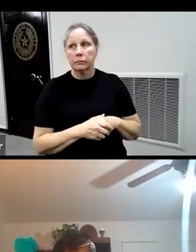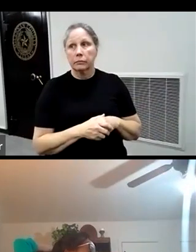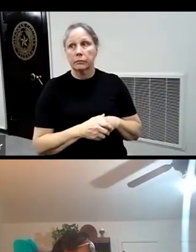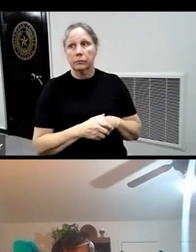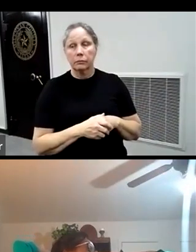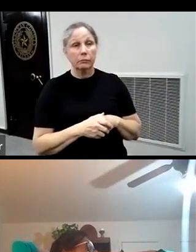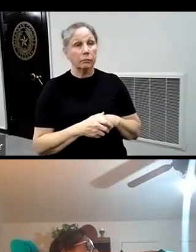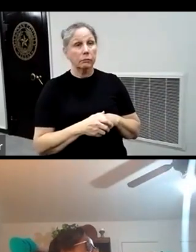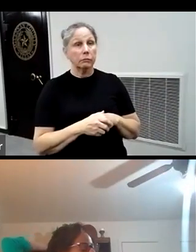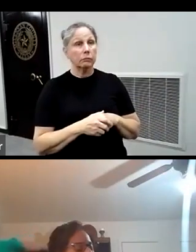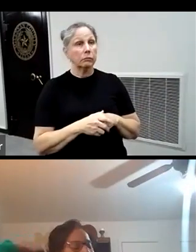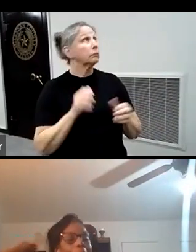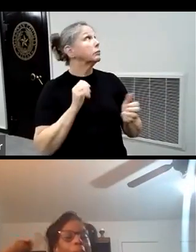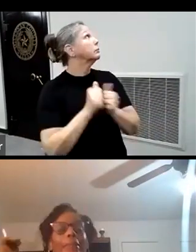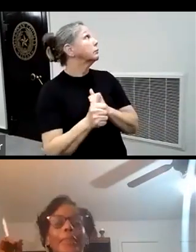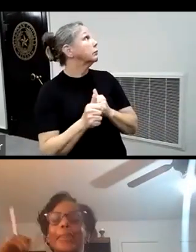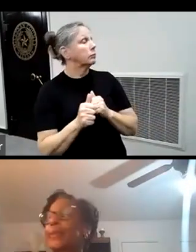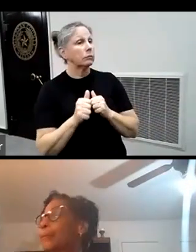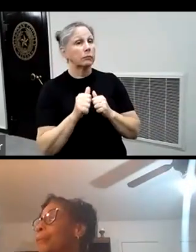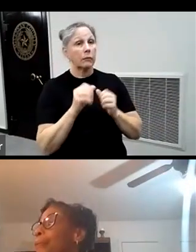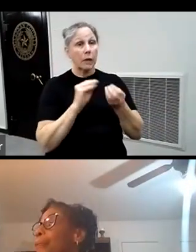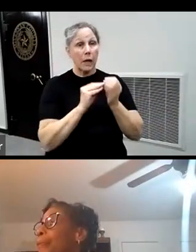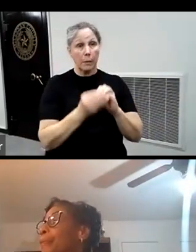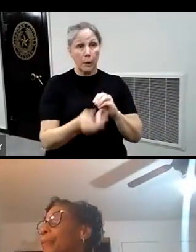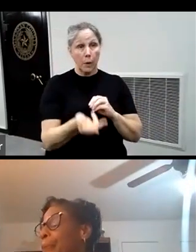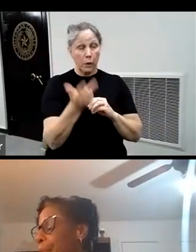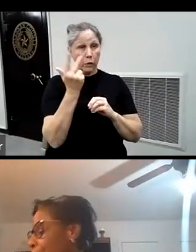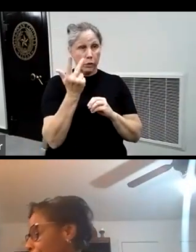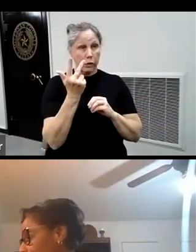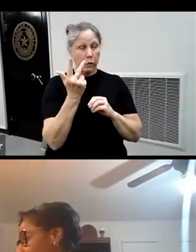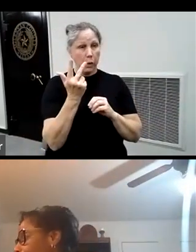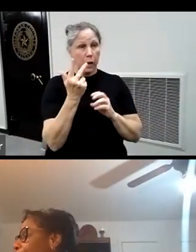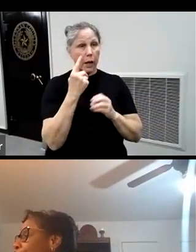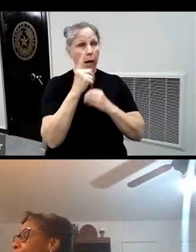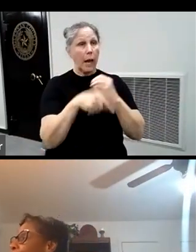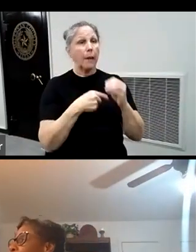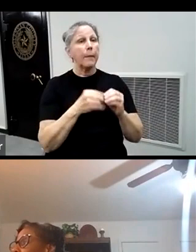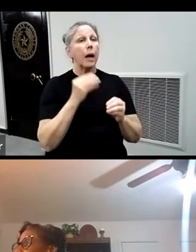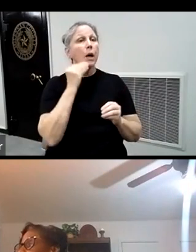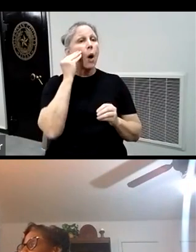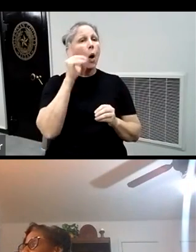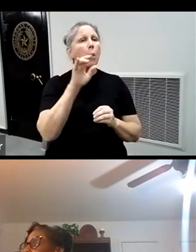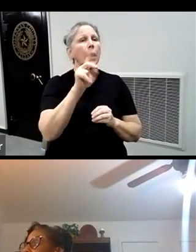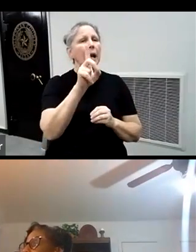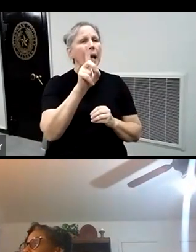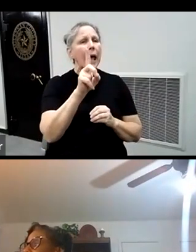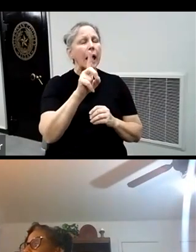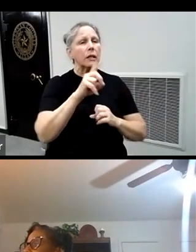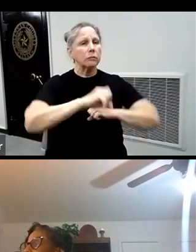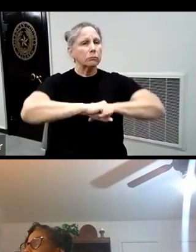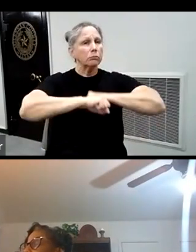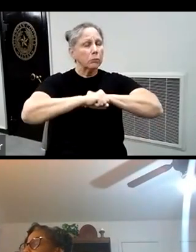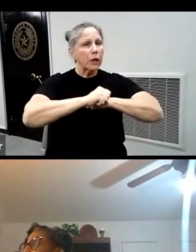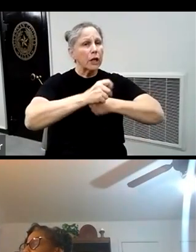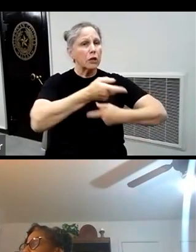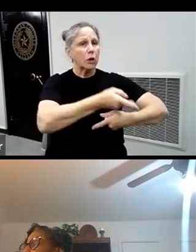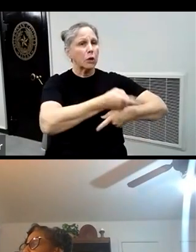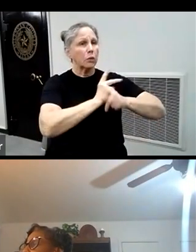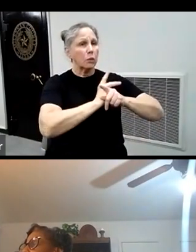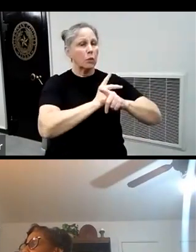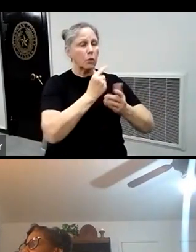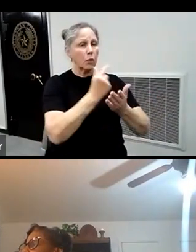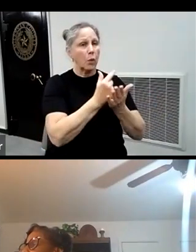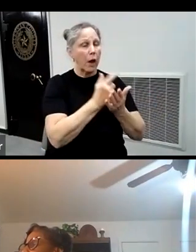Pass. Under item 3, regarding the Homeland Security Grant Division for FY